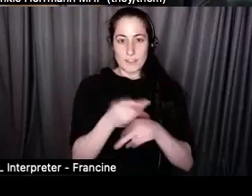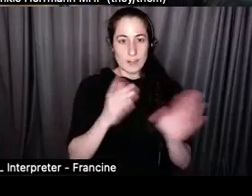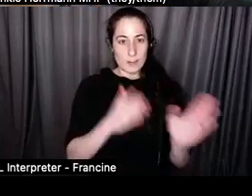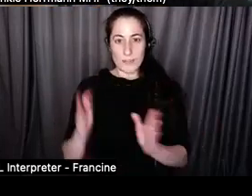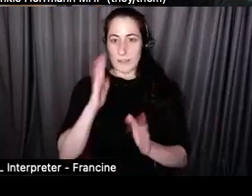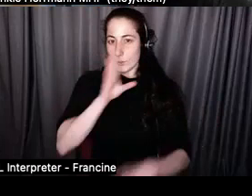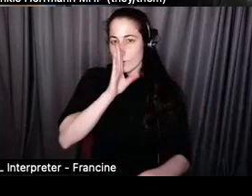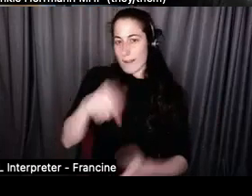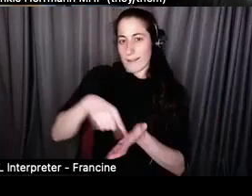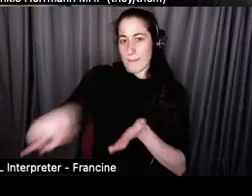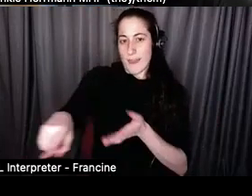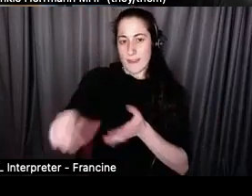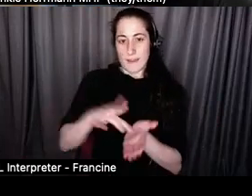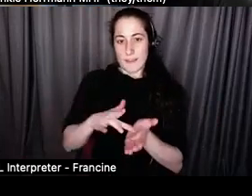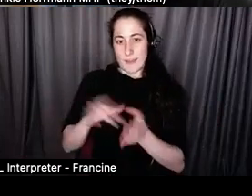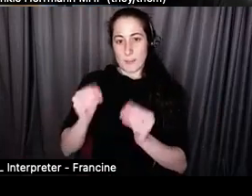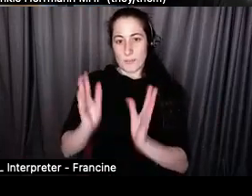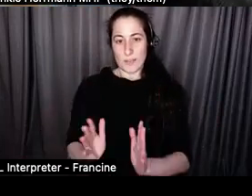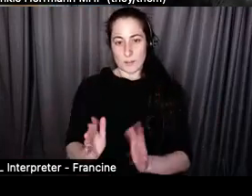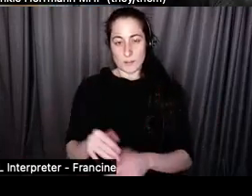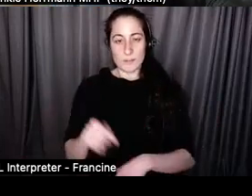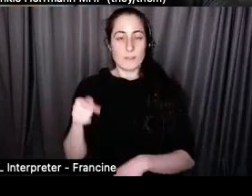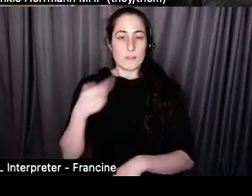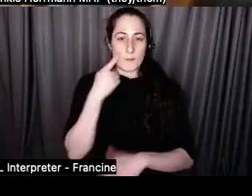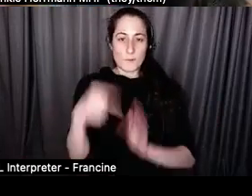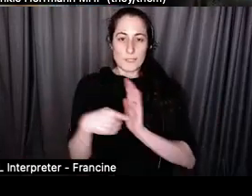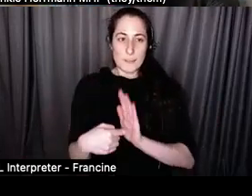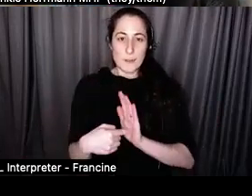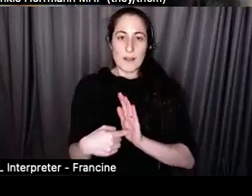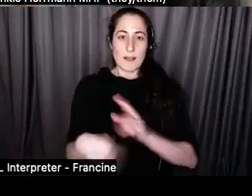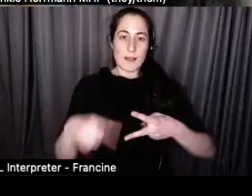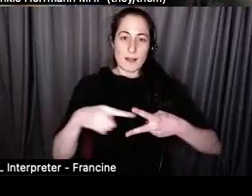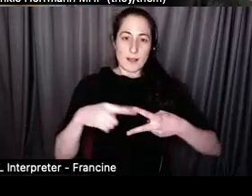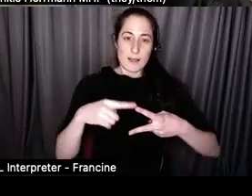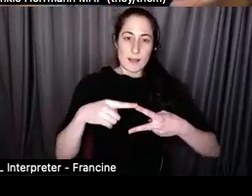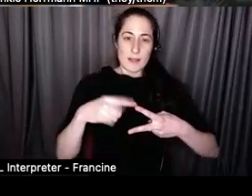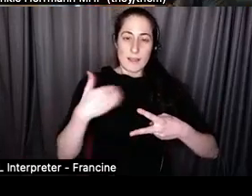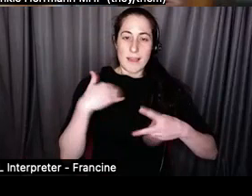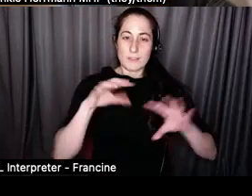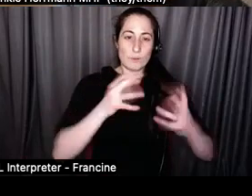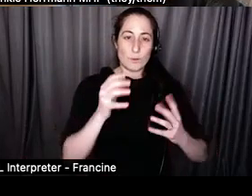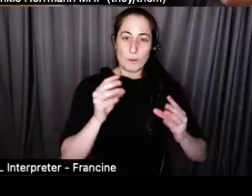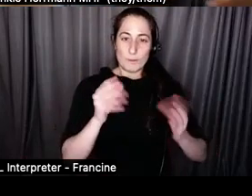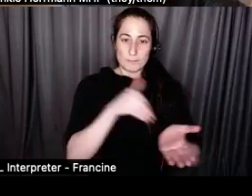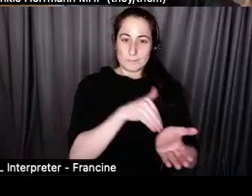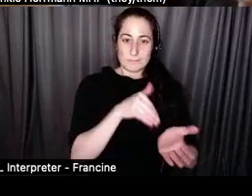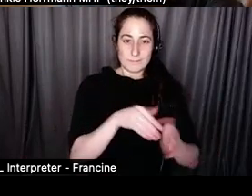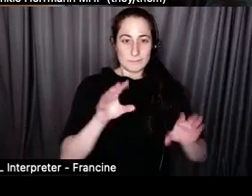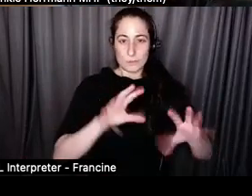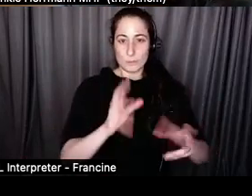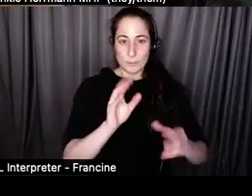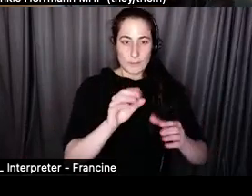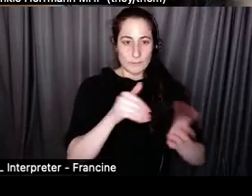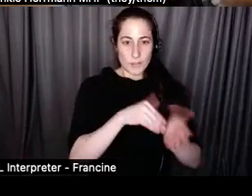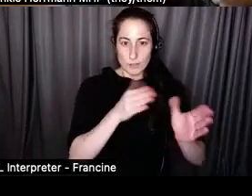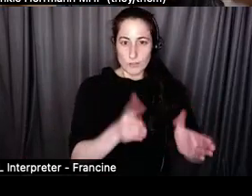providers. So managed care plans will have things like a network of providers that are within, like Affinity, you can see